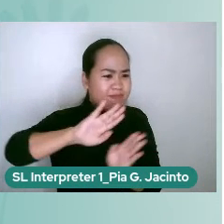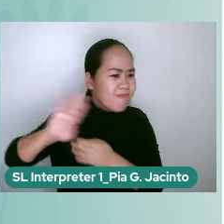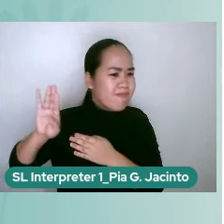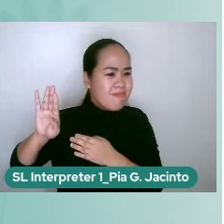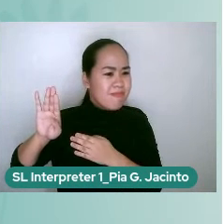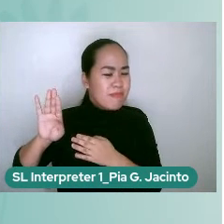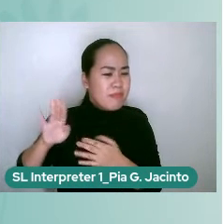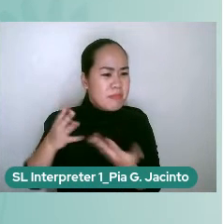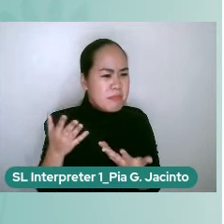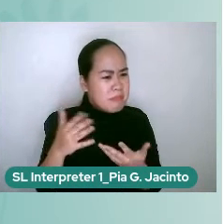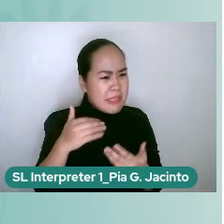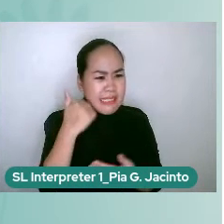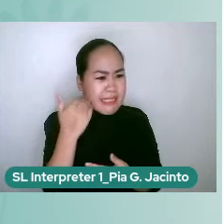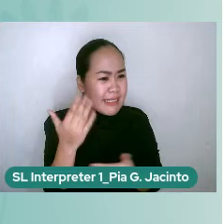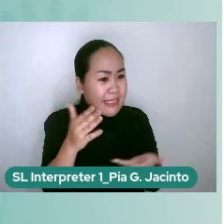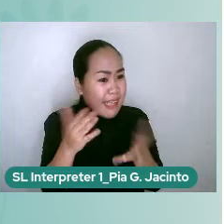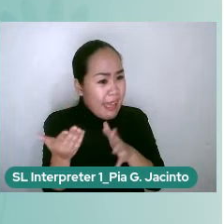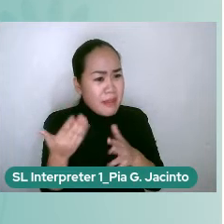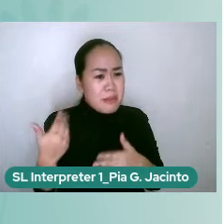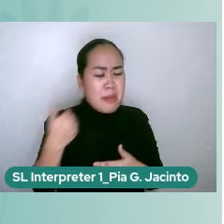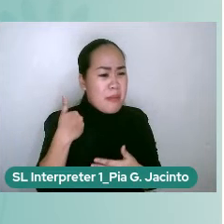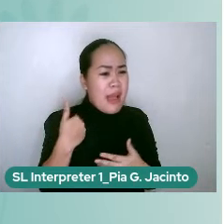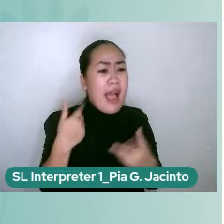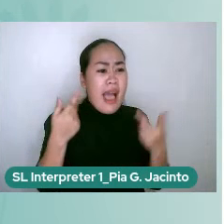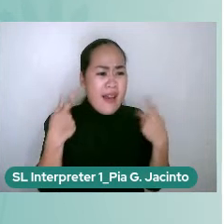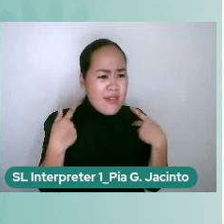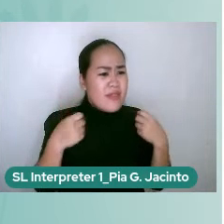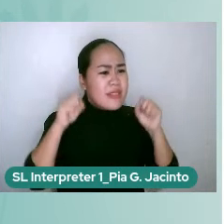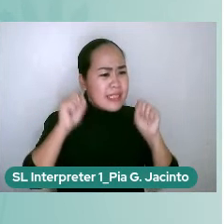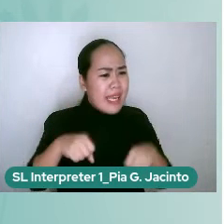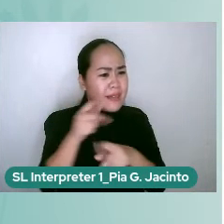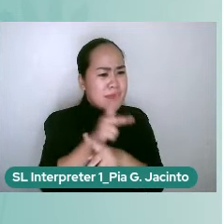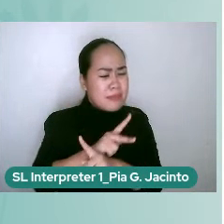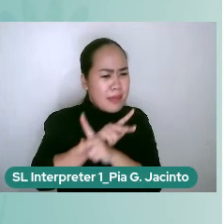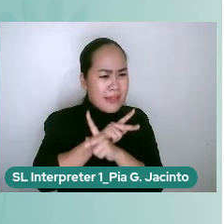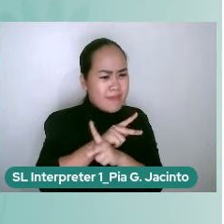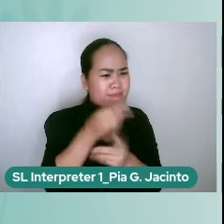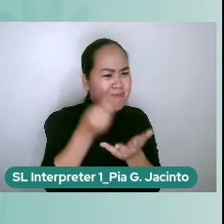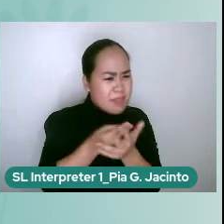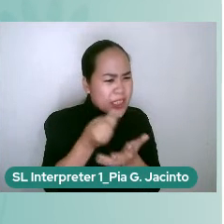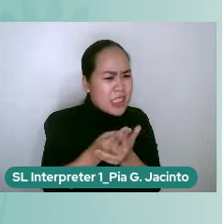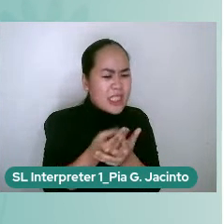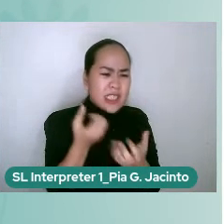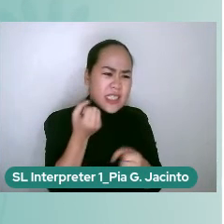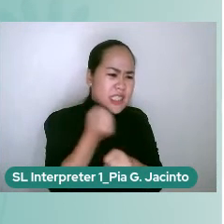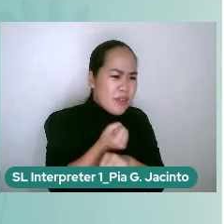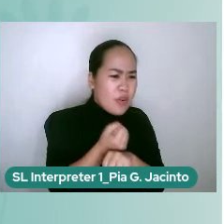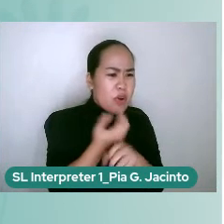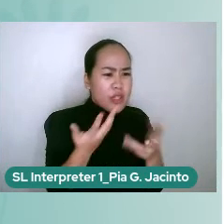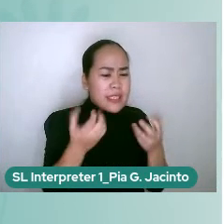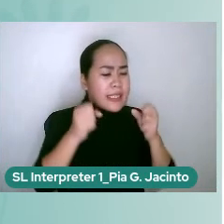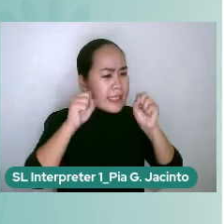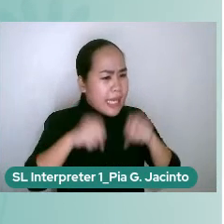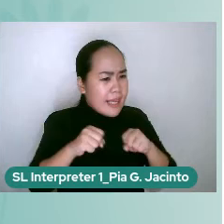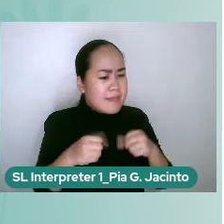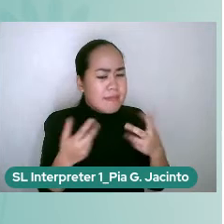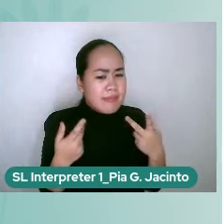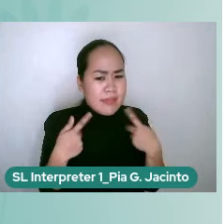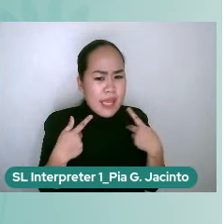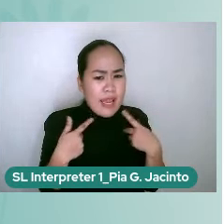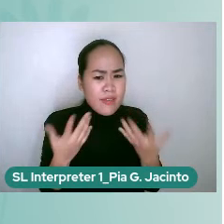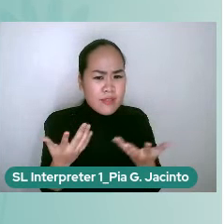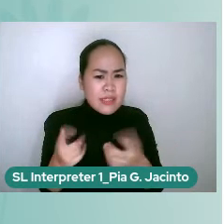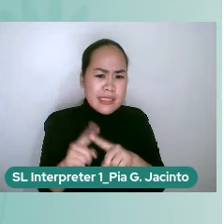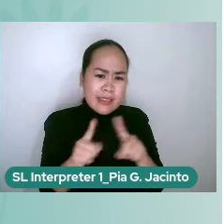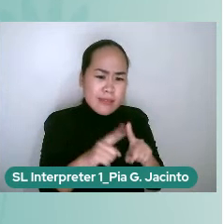premature deaths lead to a loss of income potential, financial hardship becomes common. As you can see here on the table on the